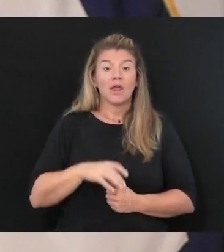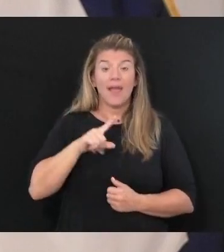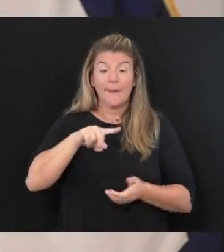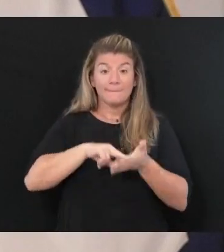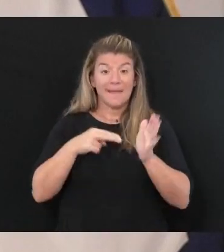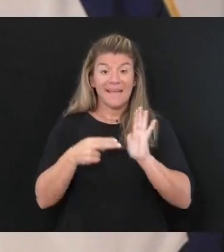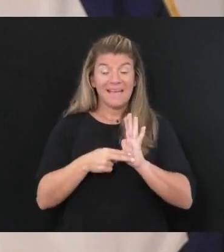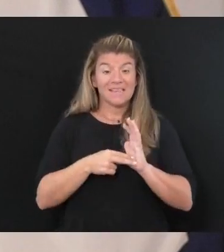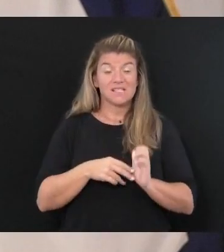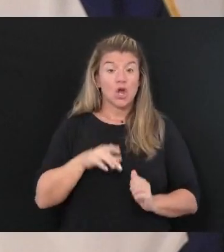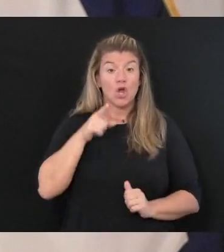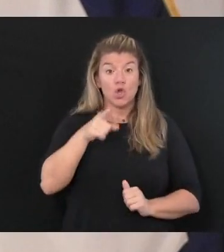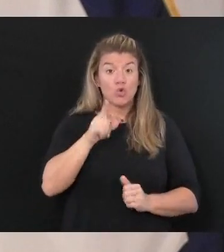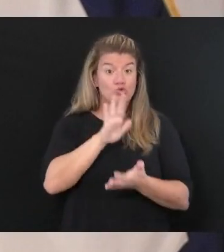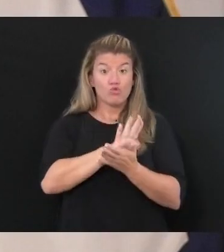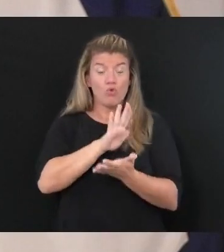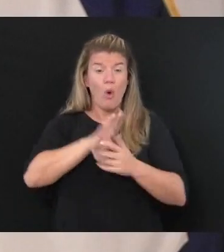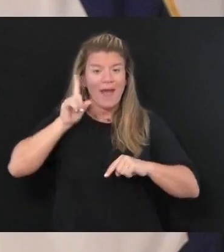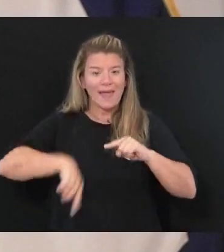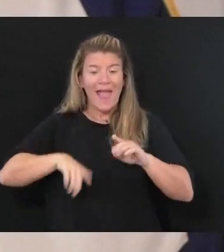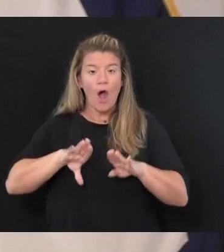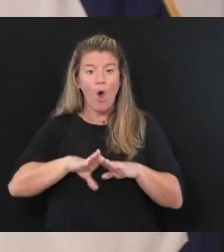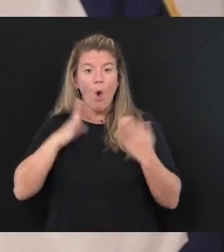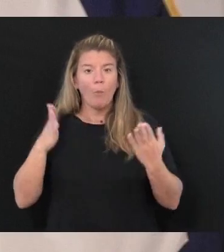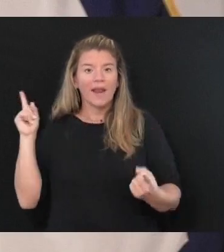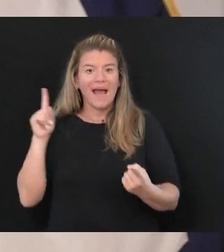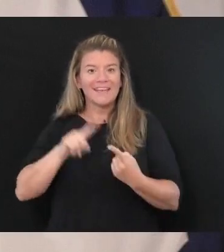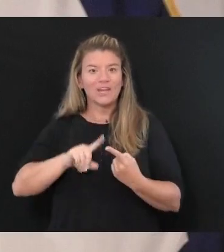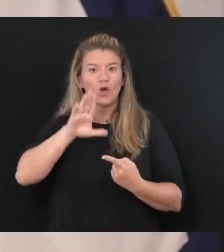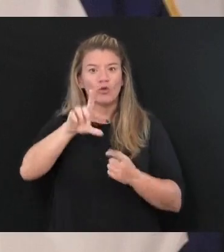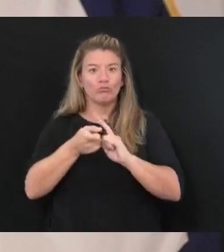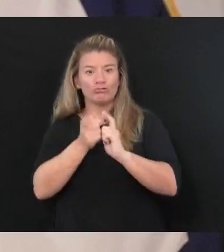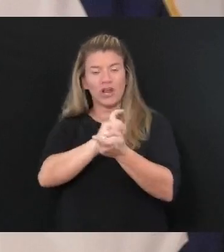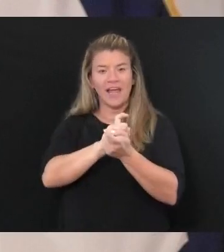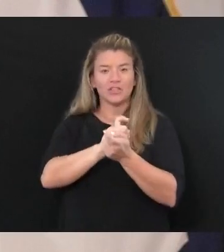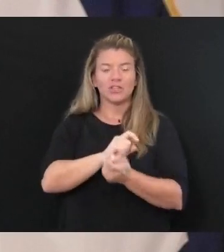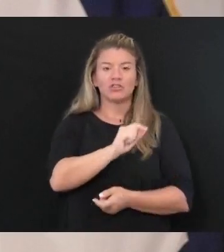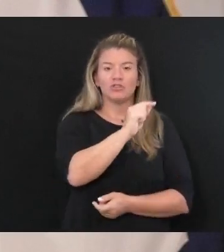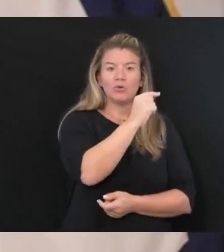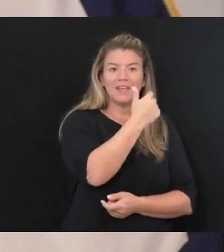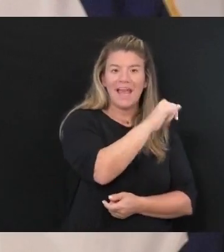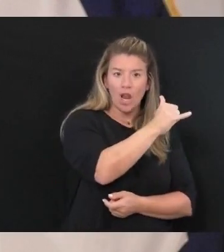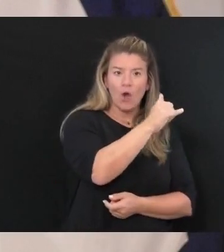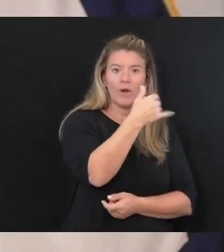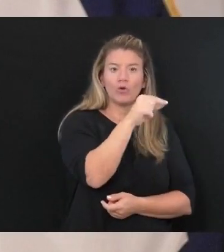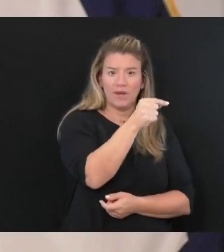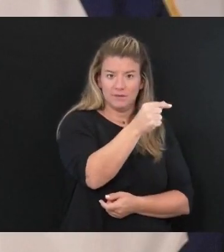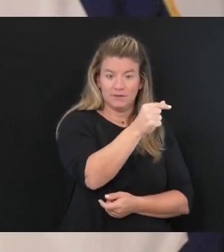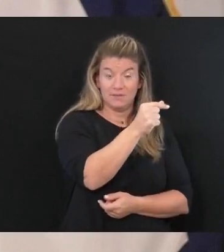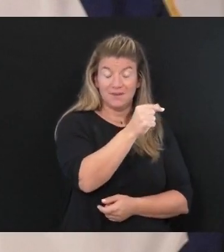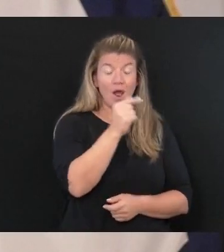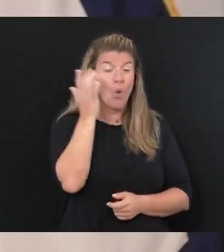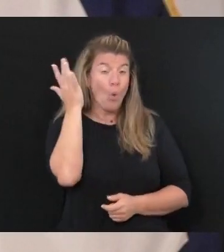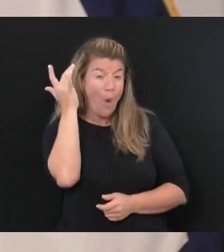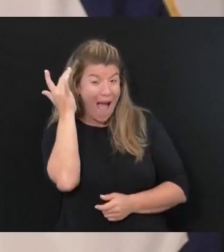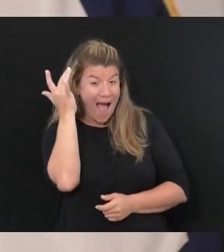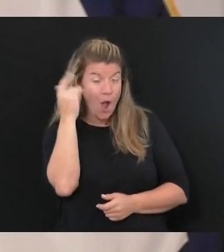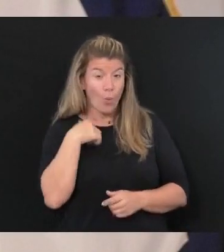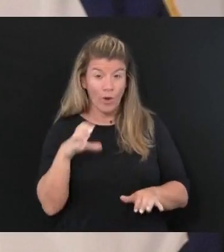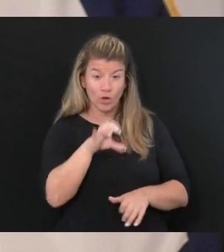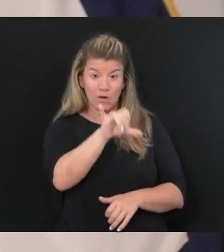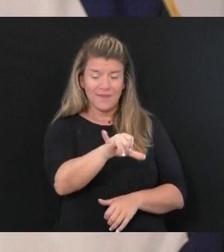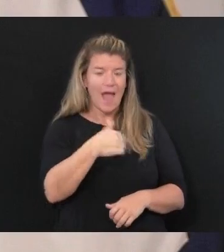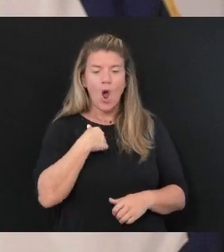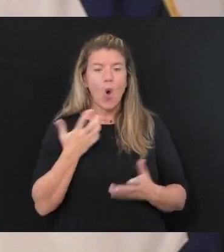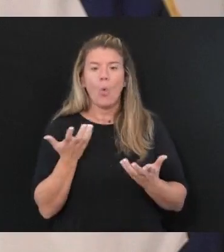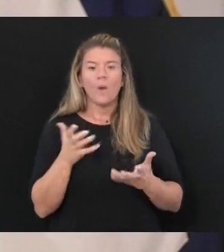to yellow or green. Now, the reason we've done that is just this. We don't want to